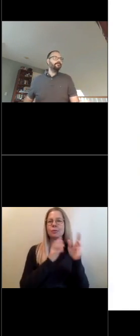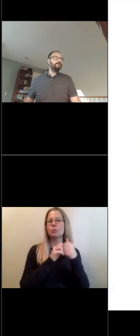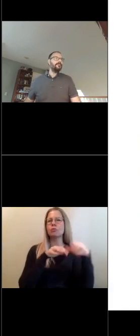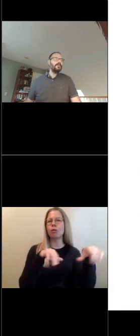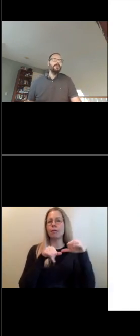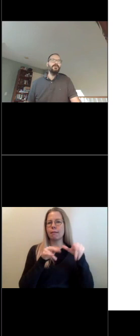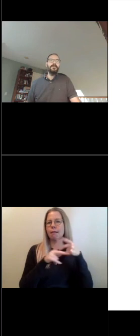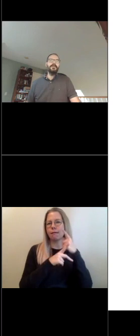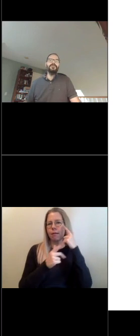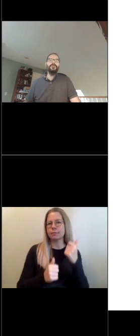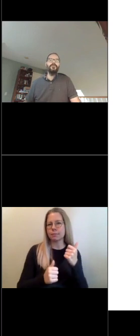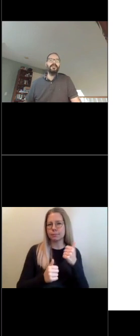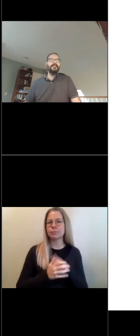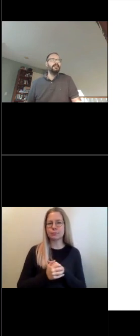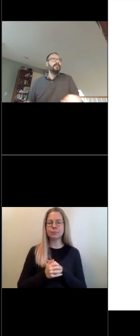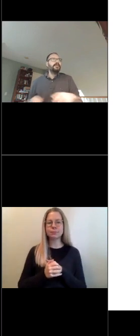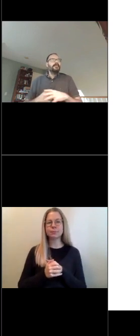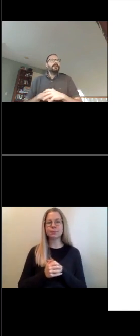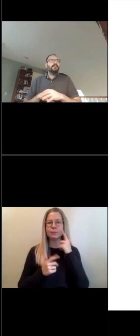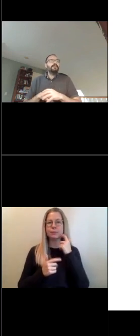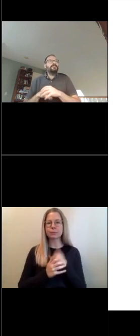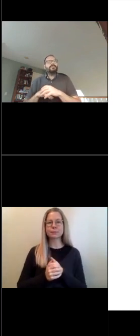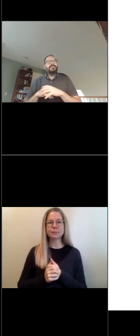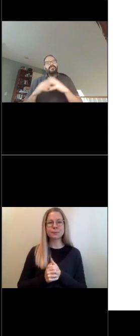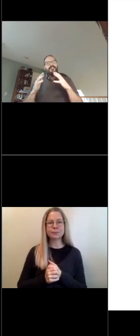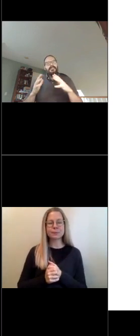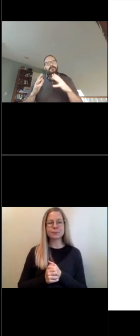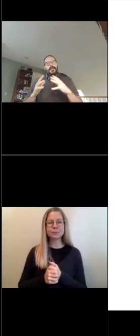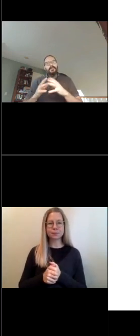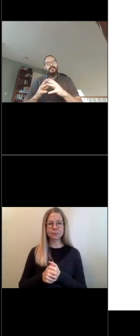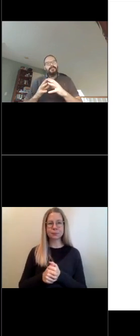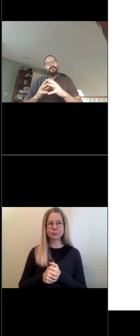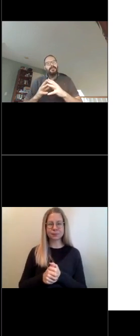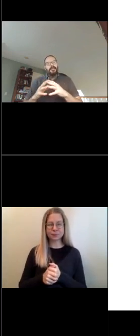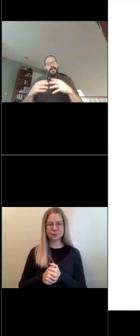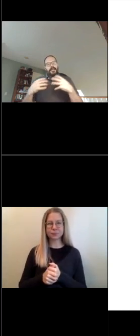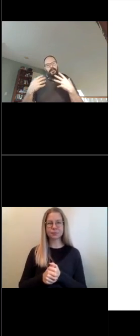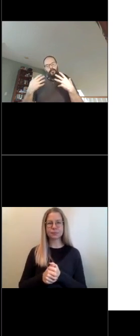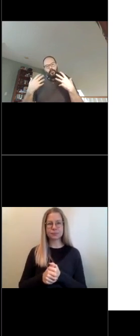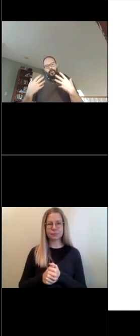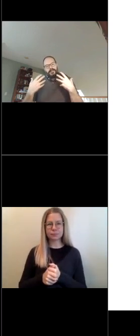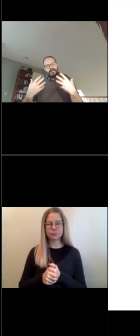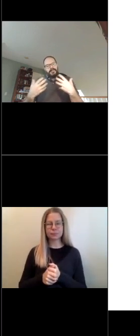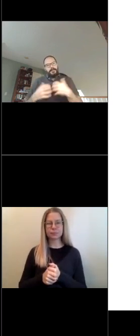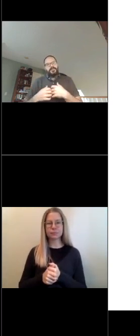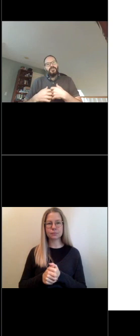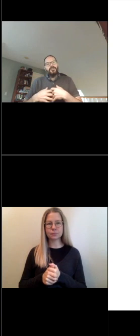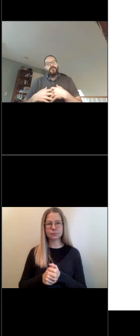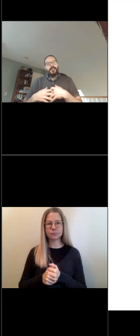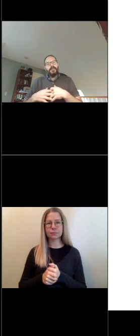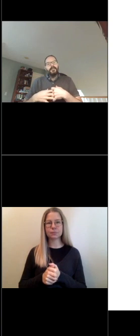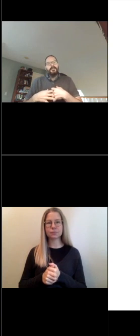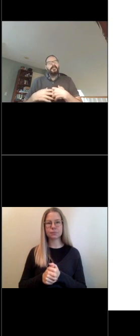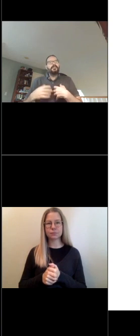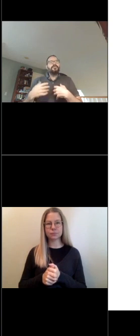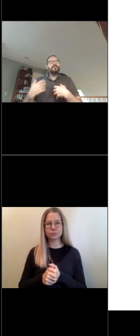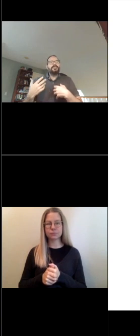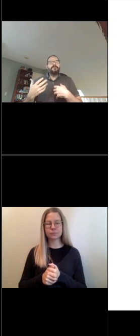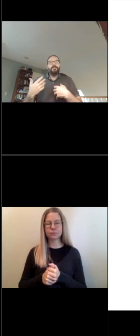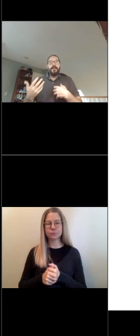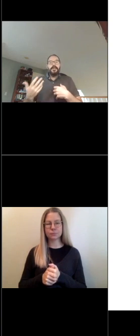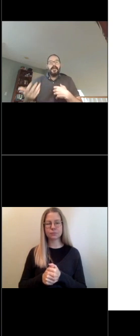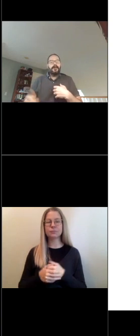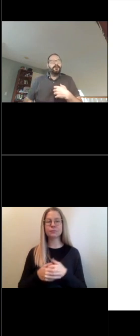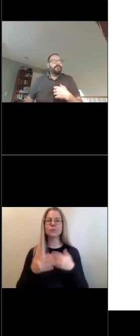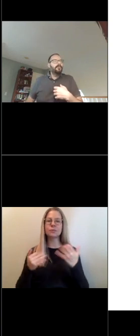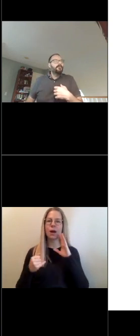dementia. And so I'm going to show you this in terms of a sleep mechanism and what sleep is doing in terms